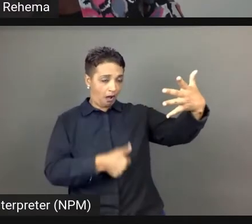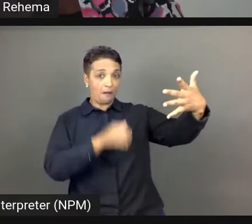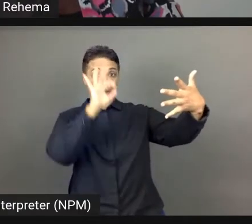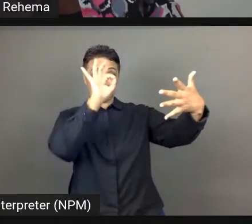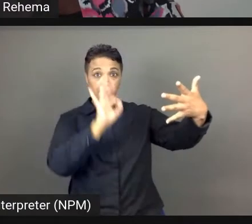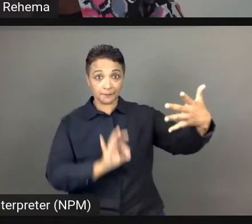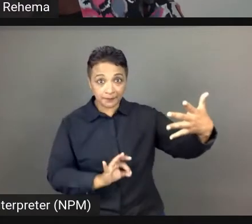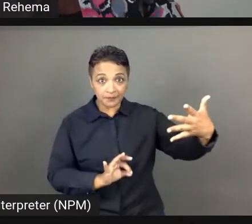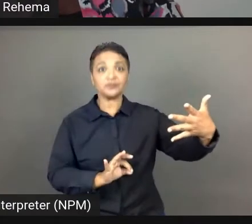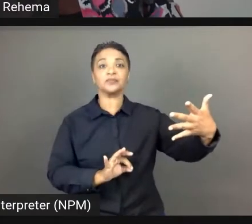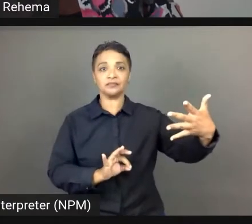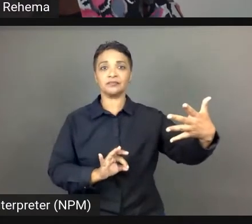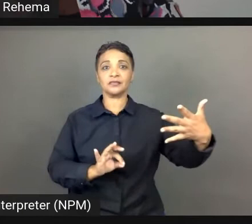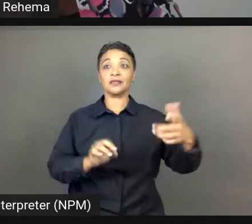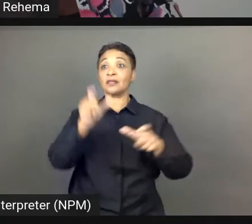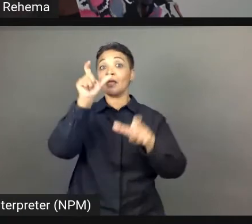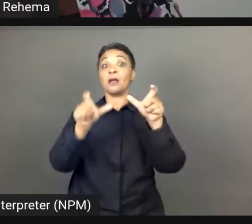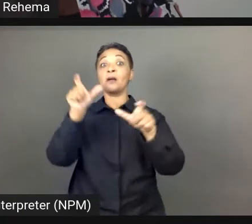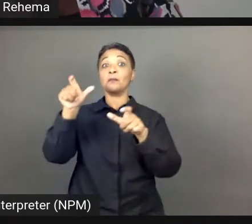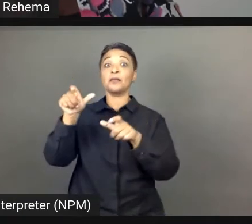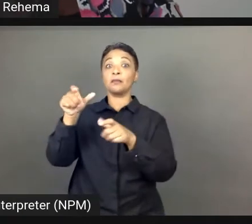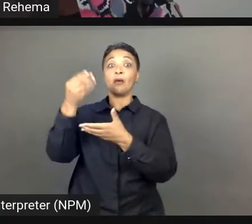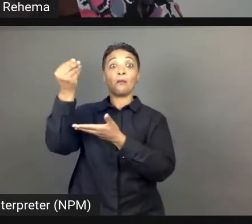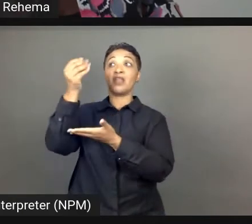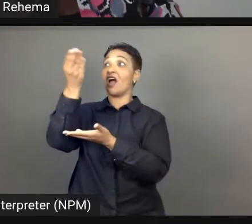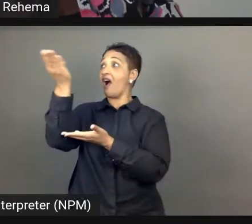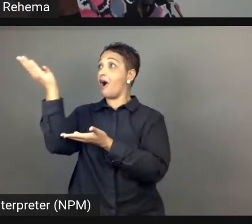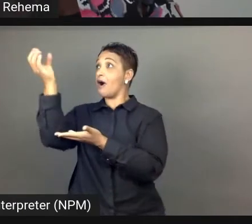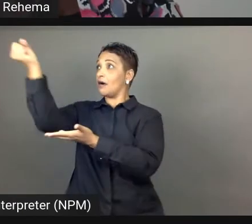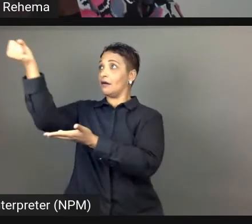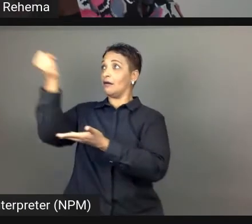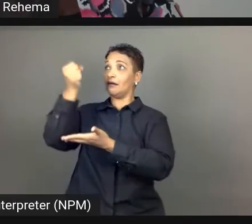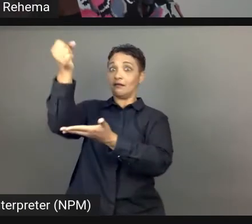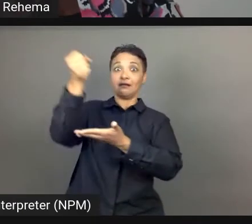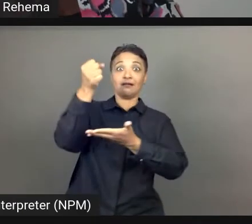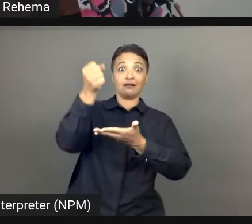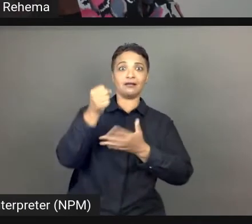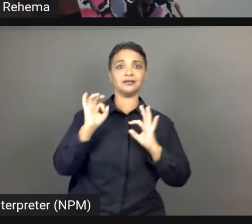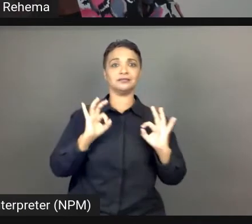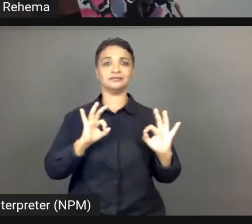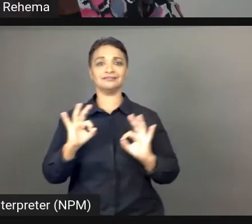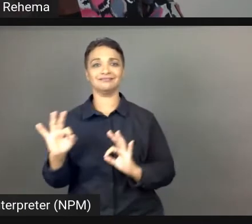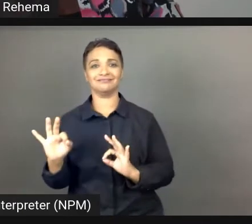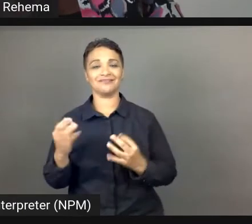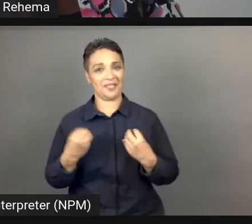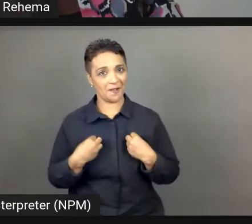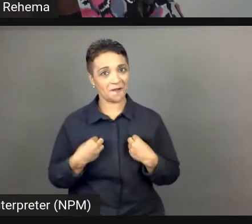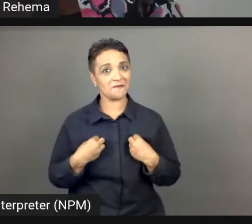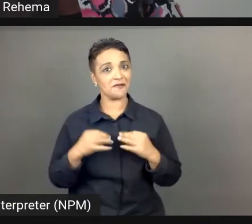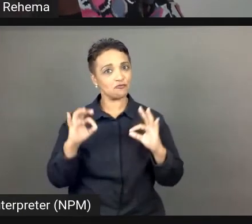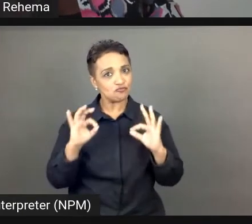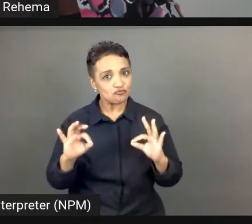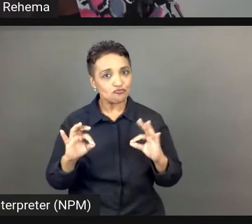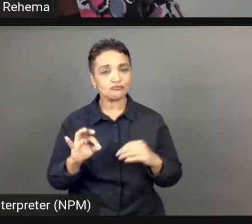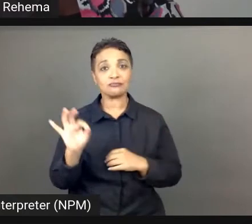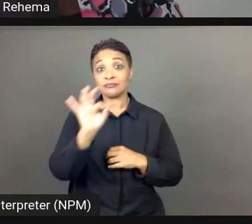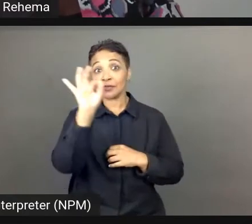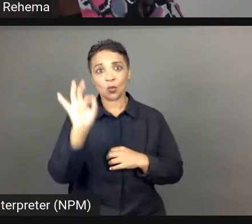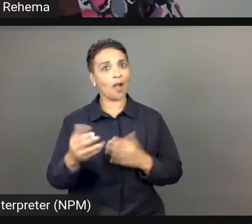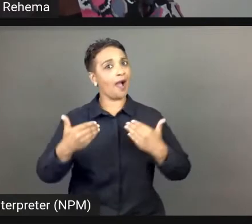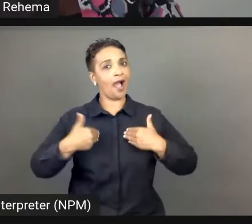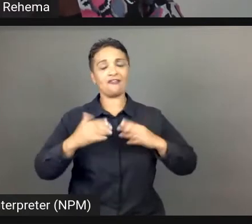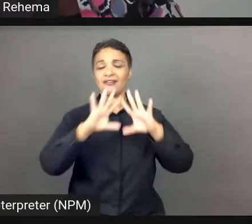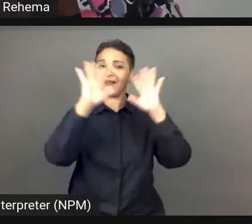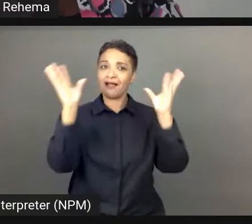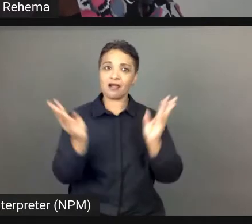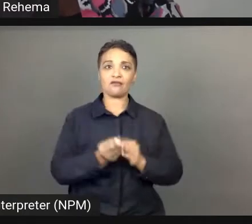of the donors, you'll go through most of the due diligences with a lot of ease, because you have all the paperwork in place,